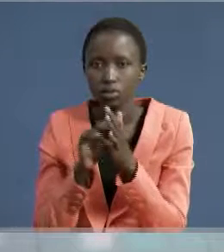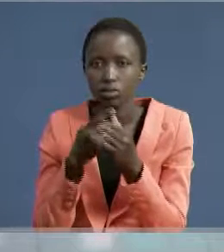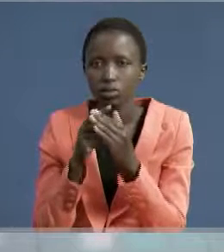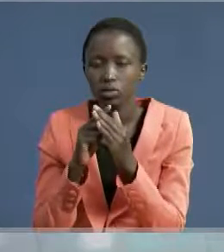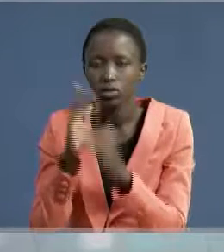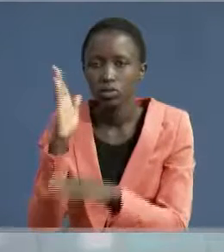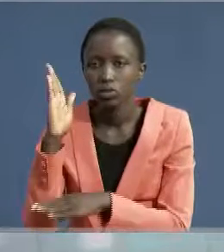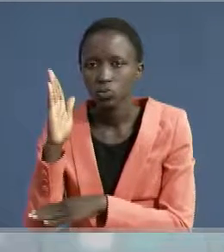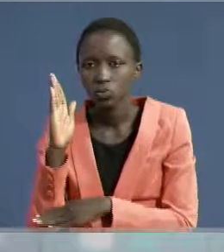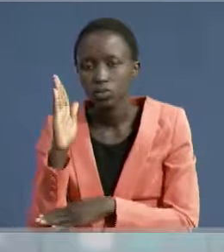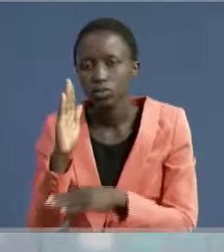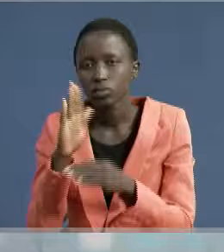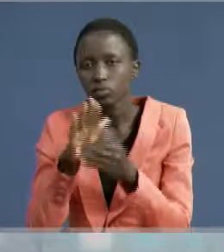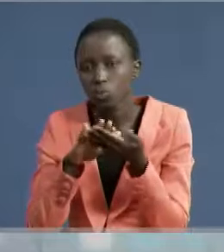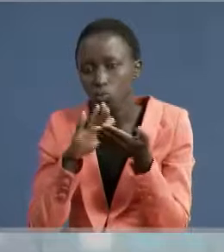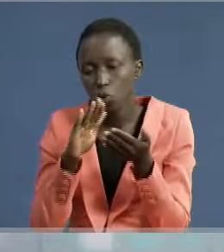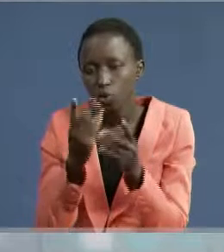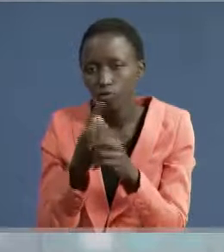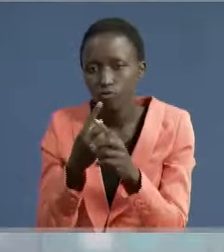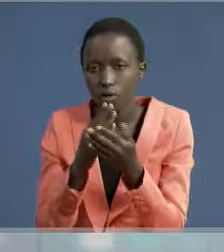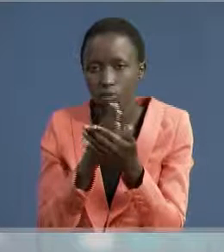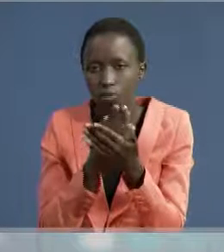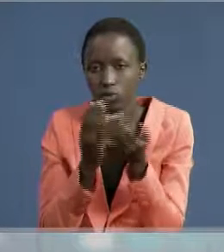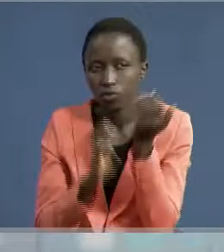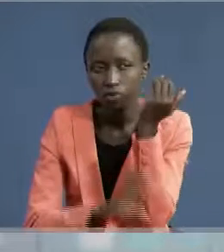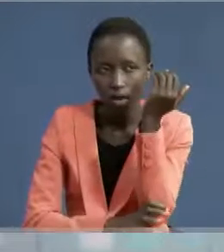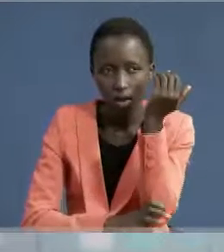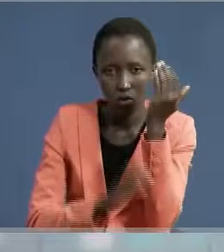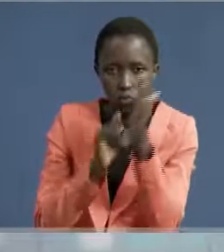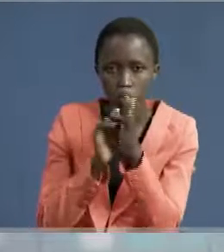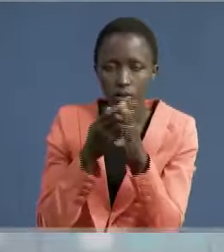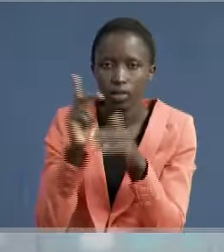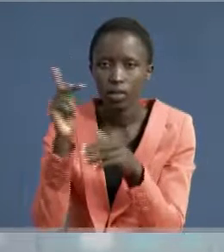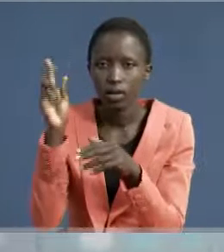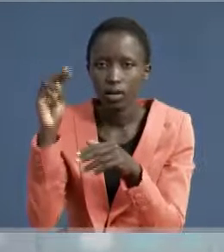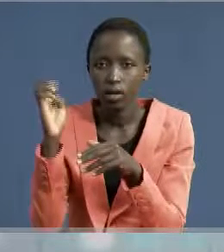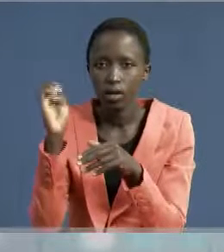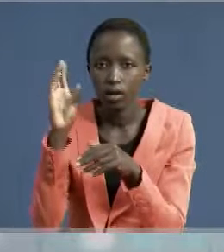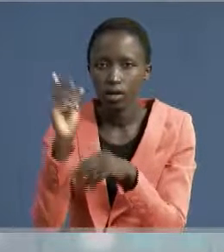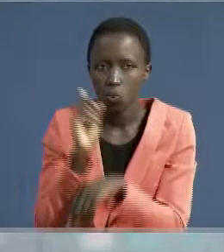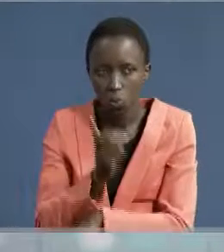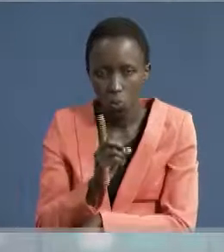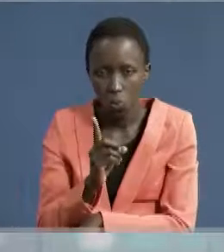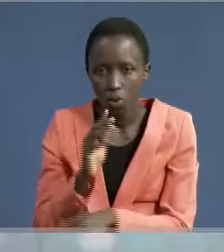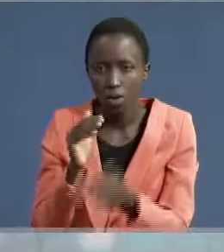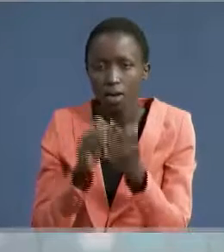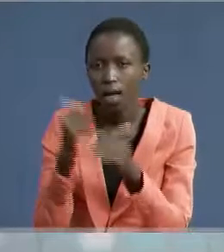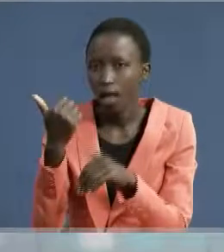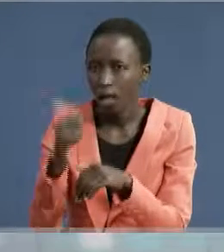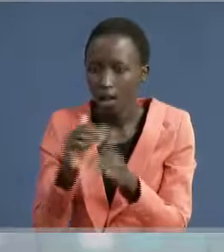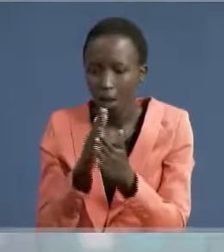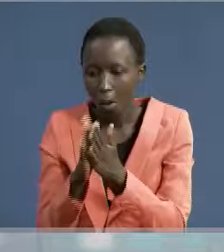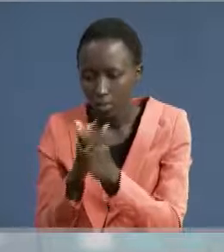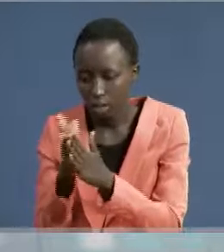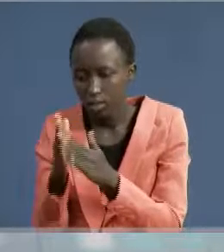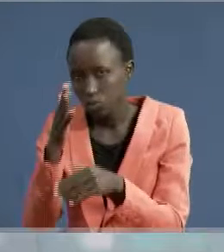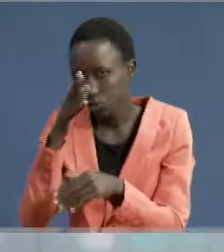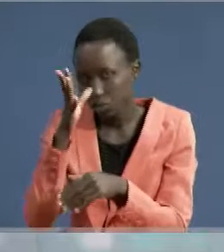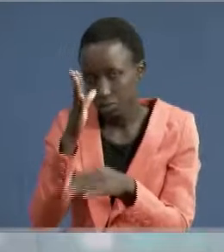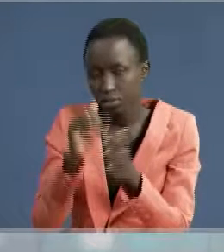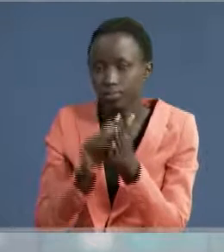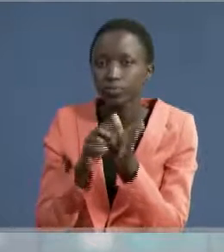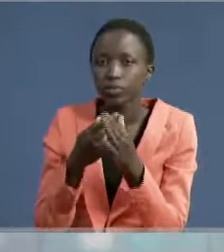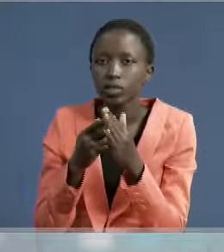tight security in different parts of the country, with NEC issuing a stern warning to anyone planning to cheat.